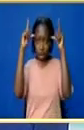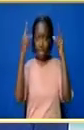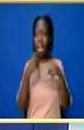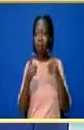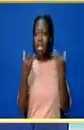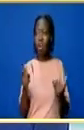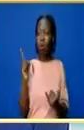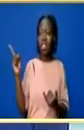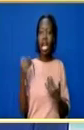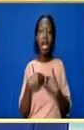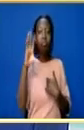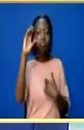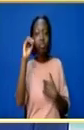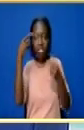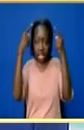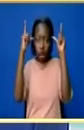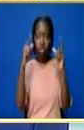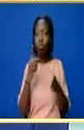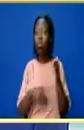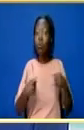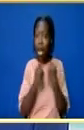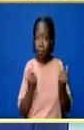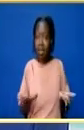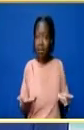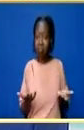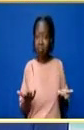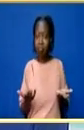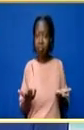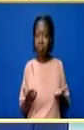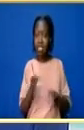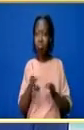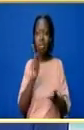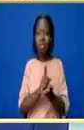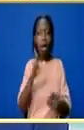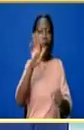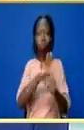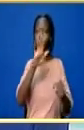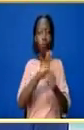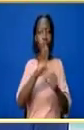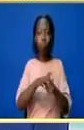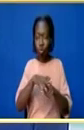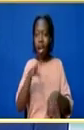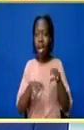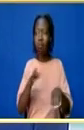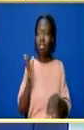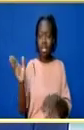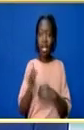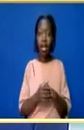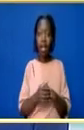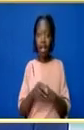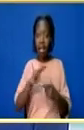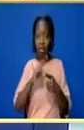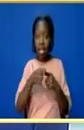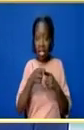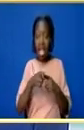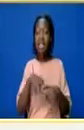more. That is 30 cows more. Yeah. What will they do? They're going to eat the grass until they even uproot the leaves, the